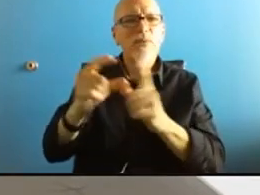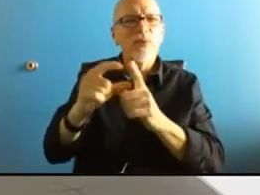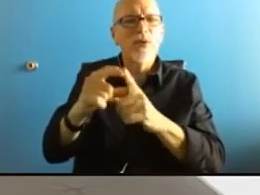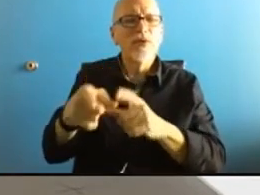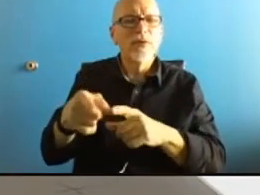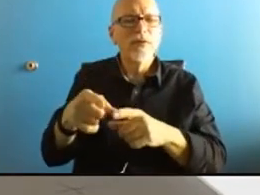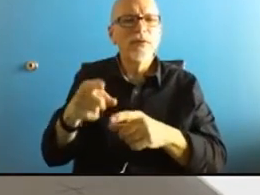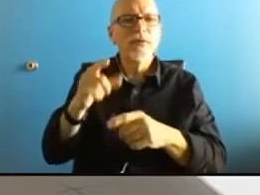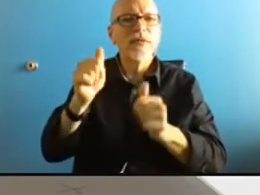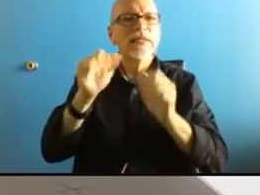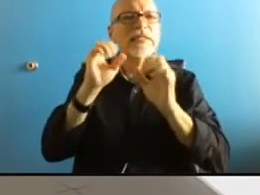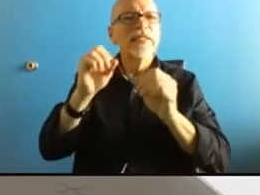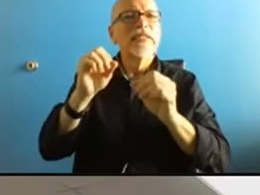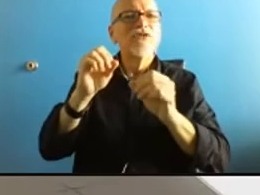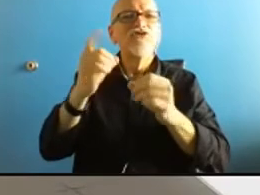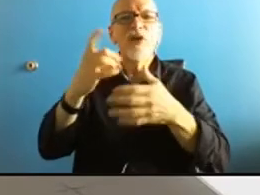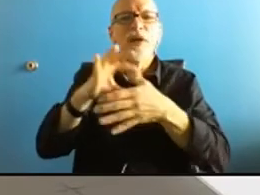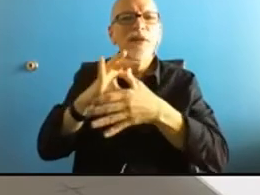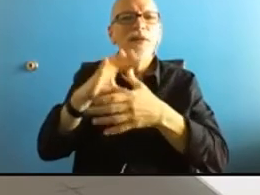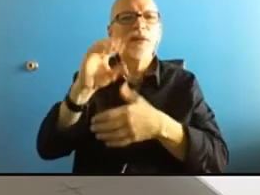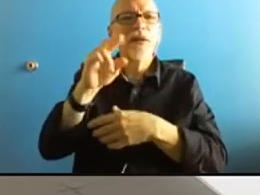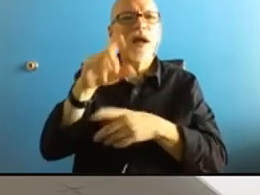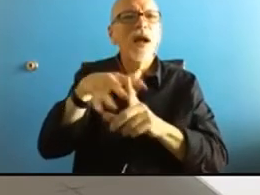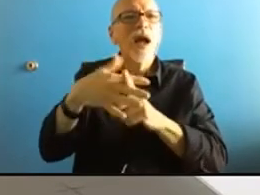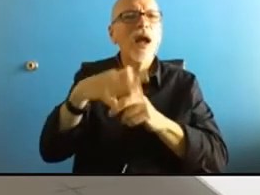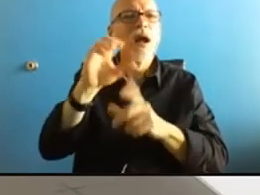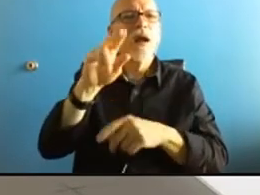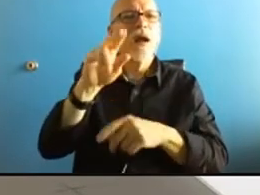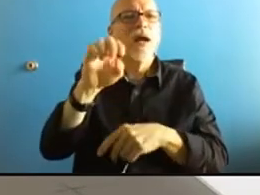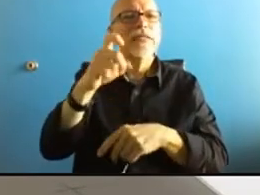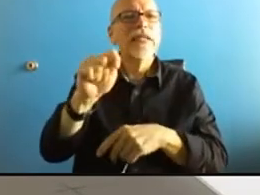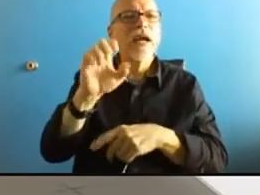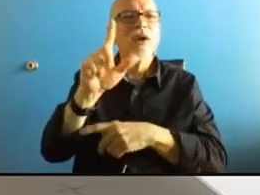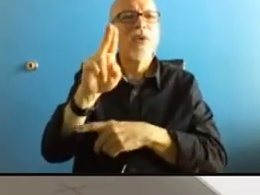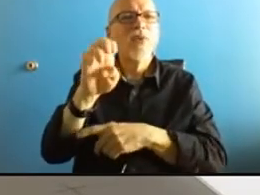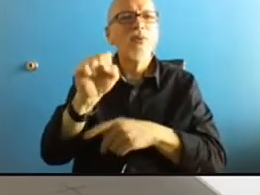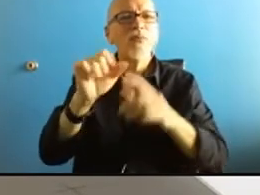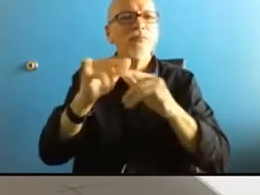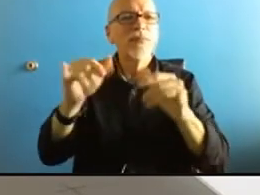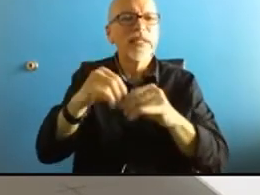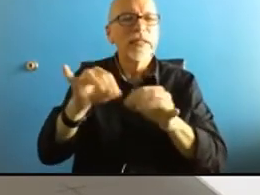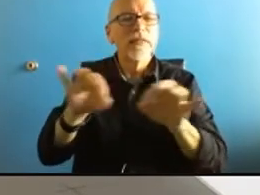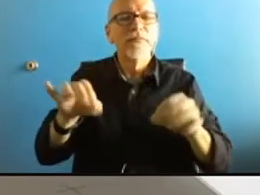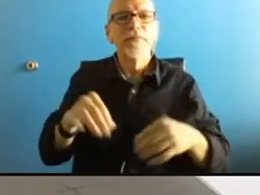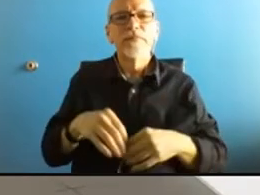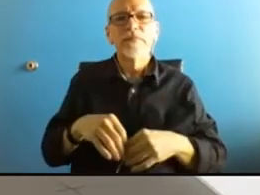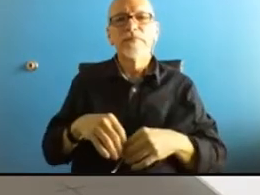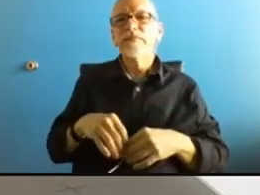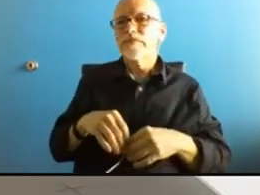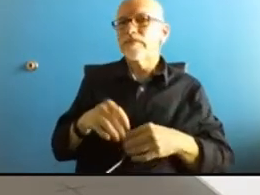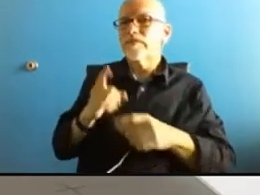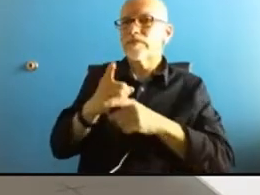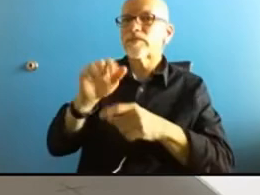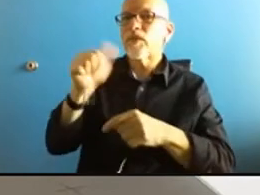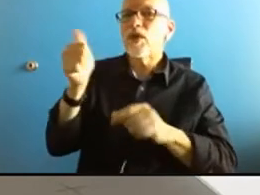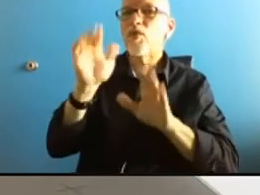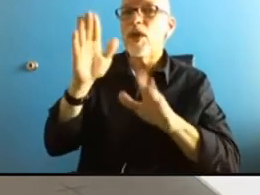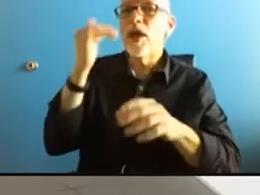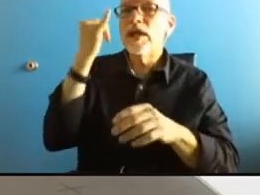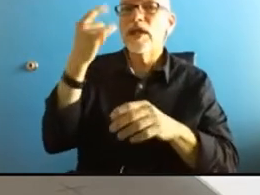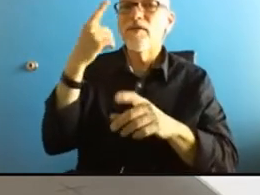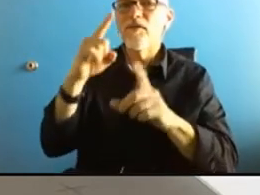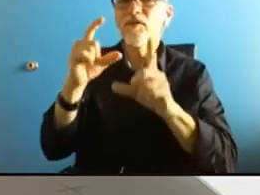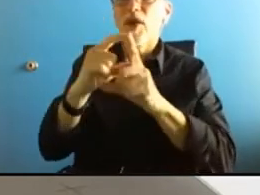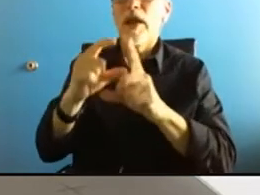teaching context clues in a sentence. I'm telling you. Another great idea with that, Lynn, is, for vocabulary